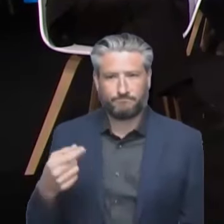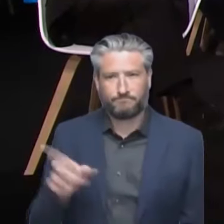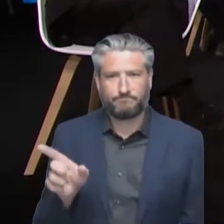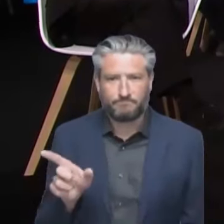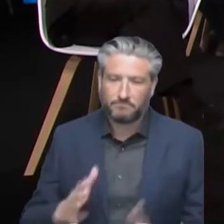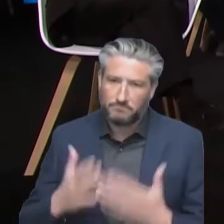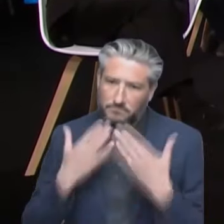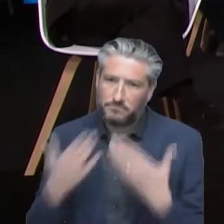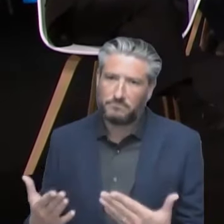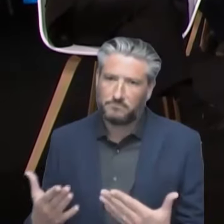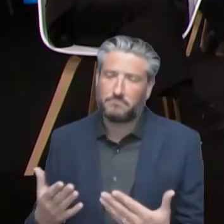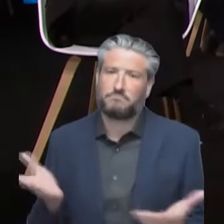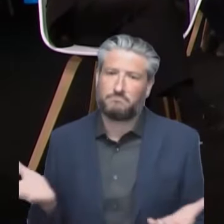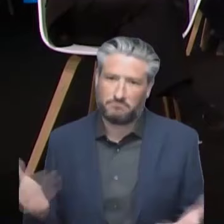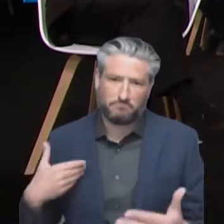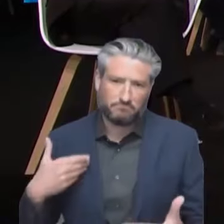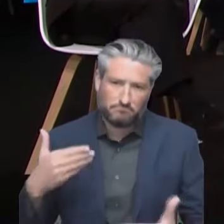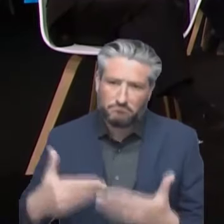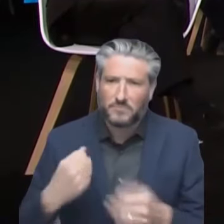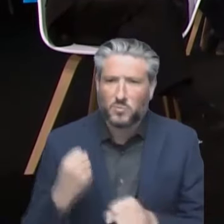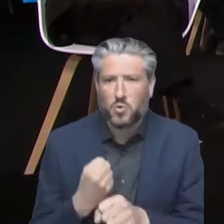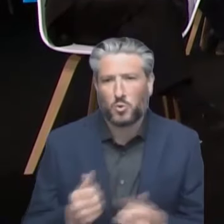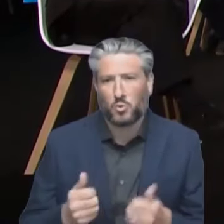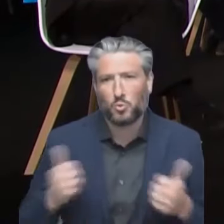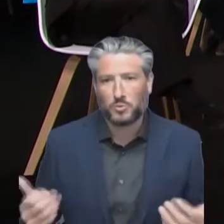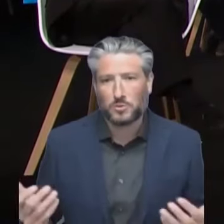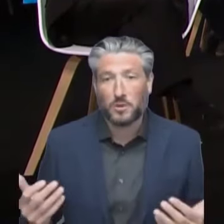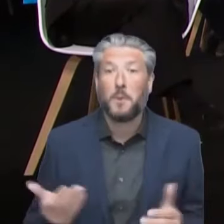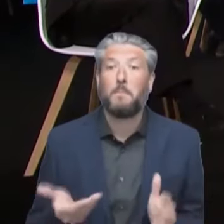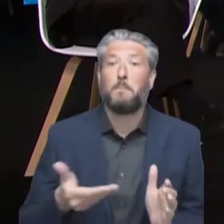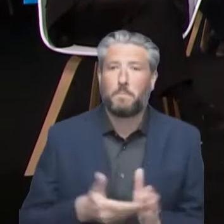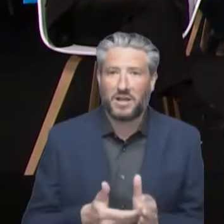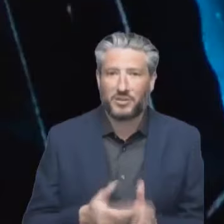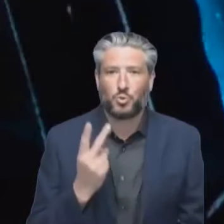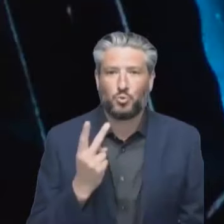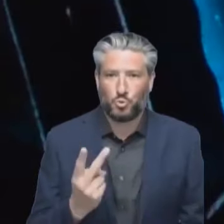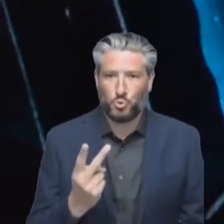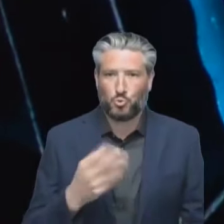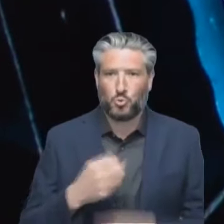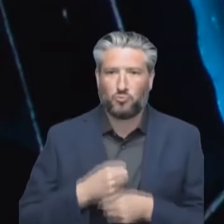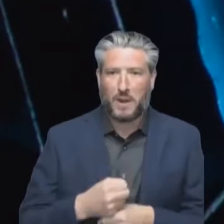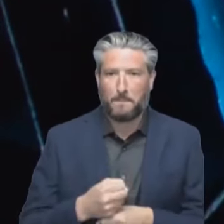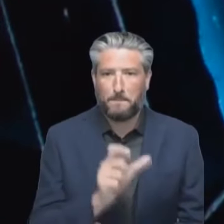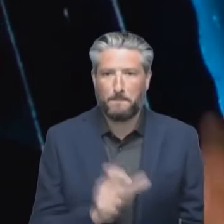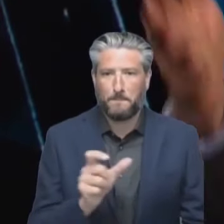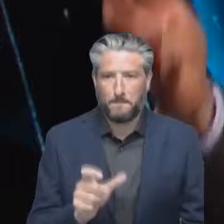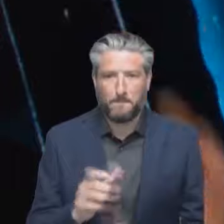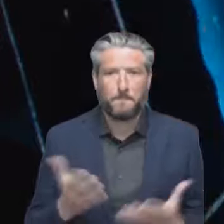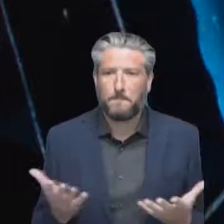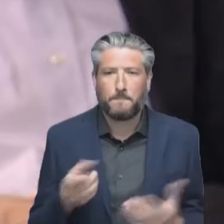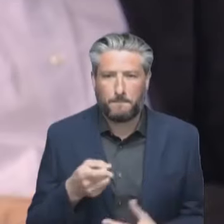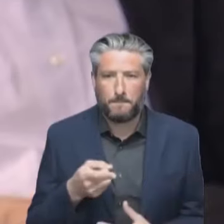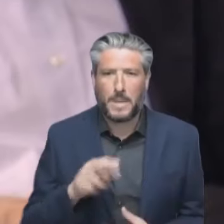two representatives of Nissan. Particulièrement engagé, vous le savez, va quitter aujourd'hui. A particularly committed director will be leaving the